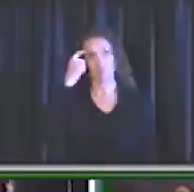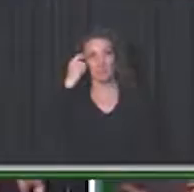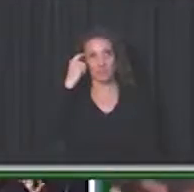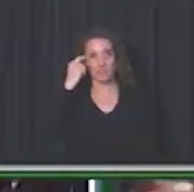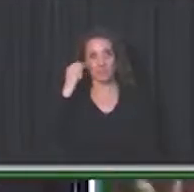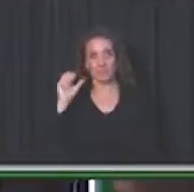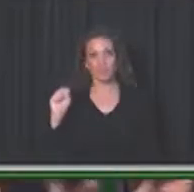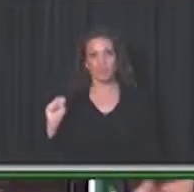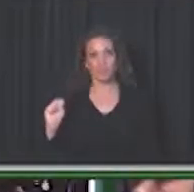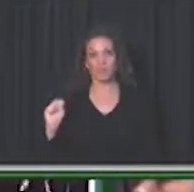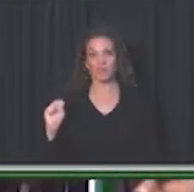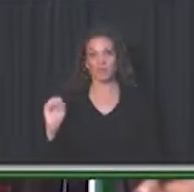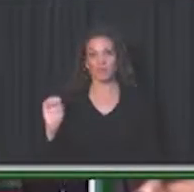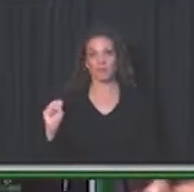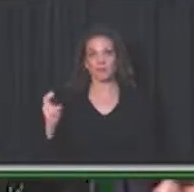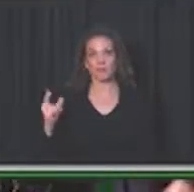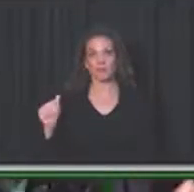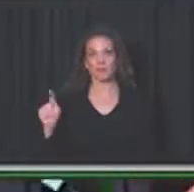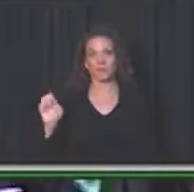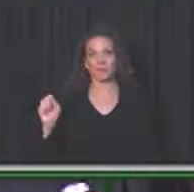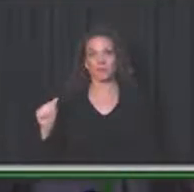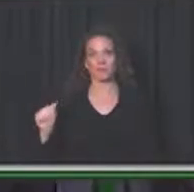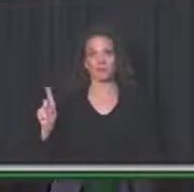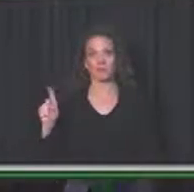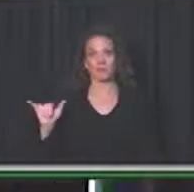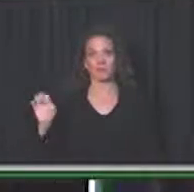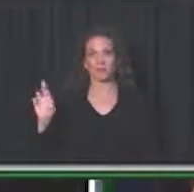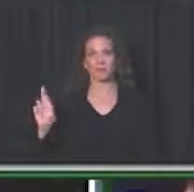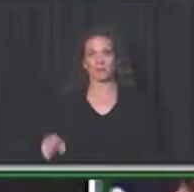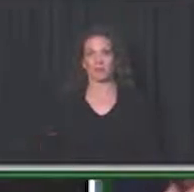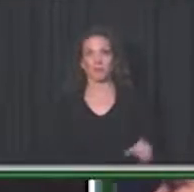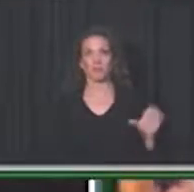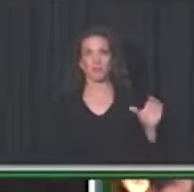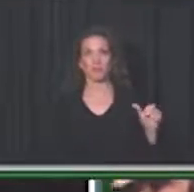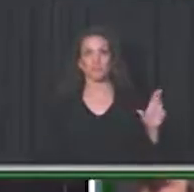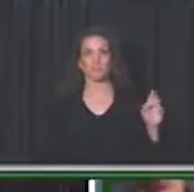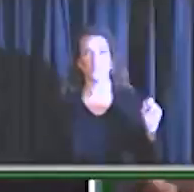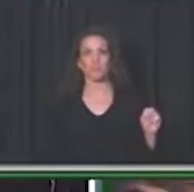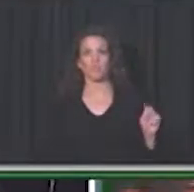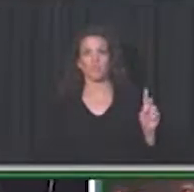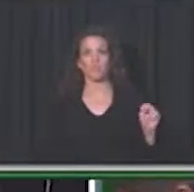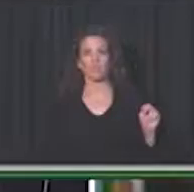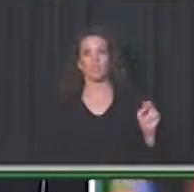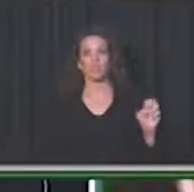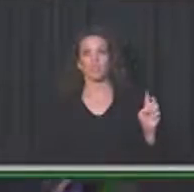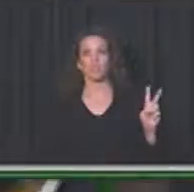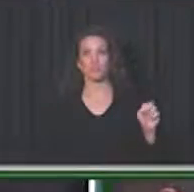Shantaya Dyer. Karen Nevarez.